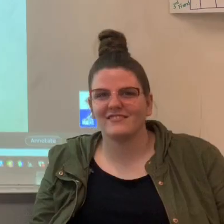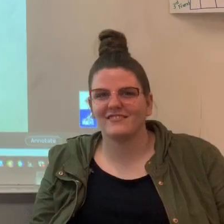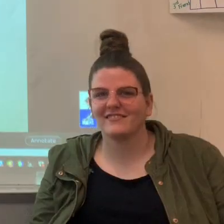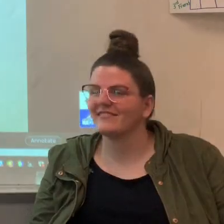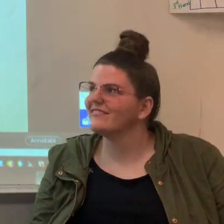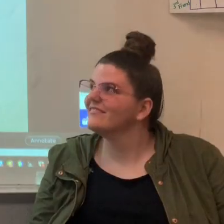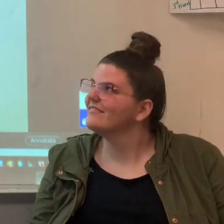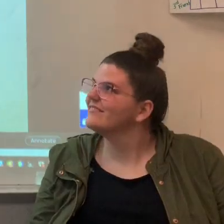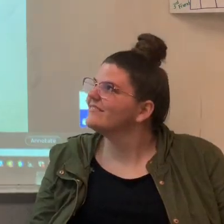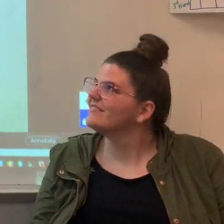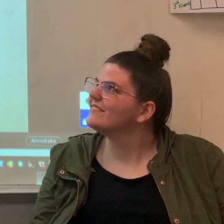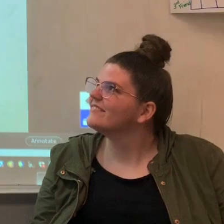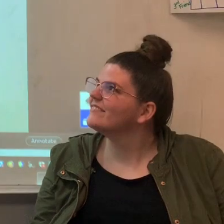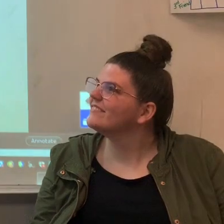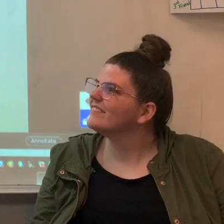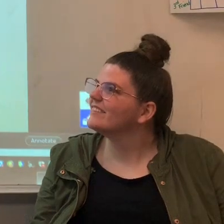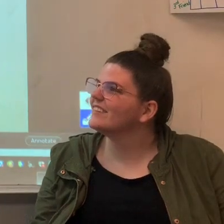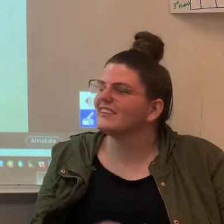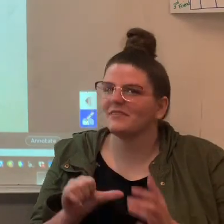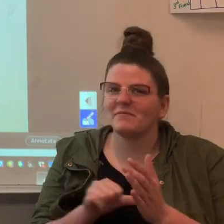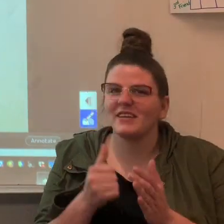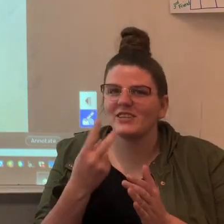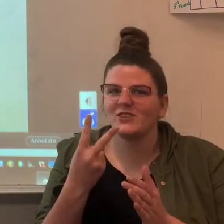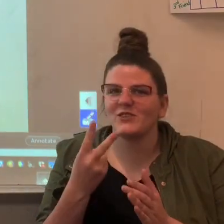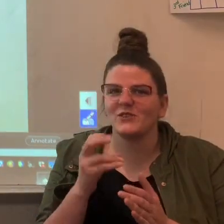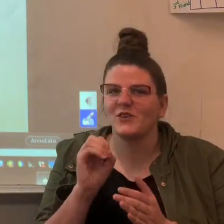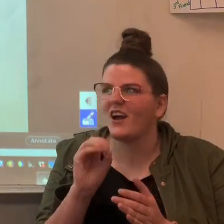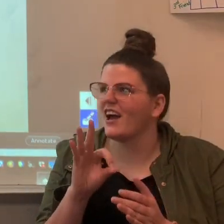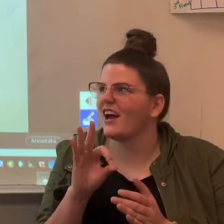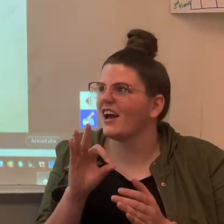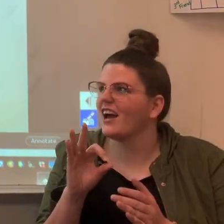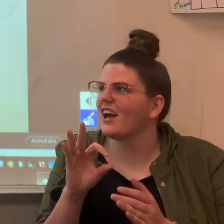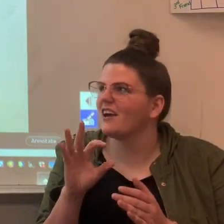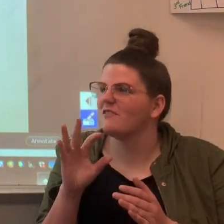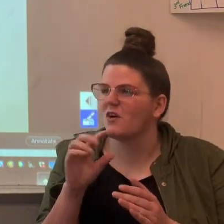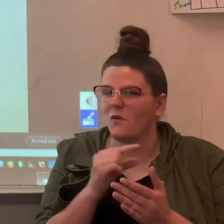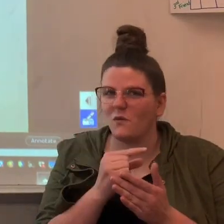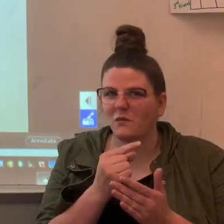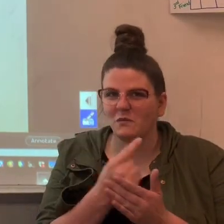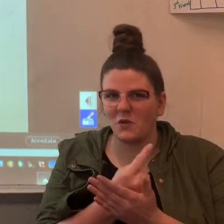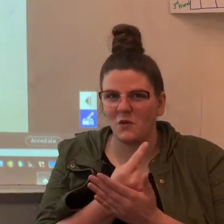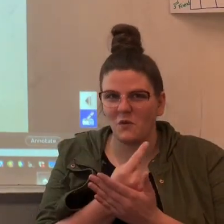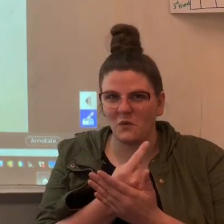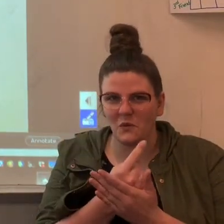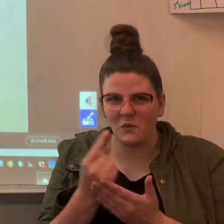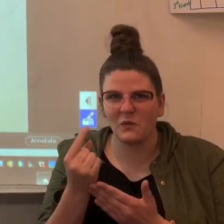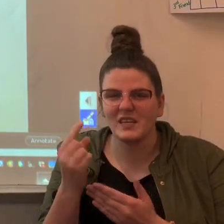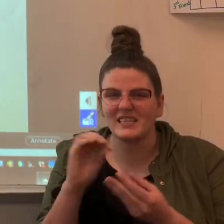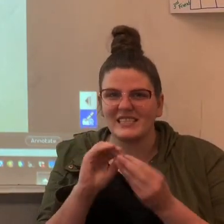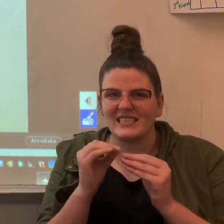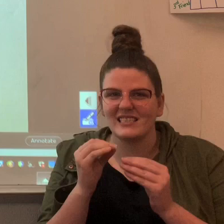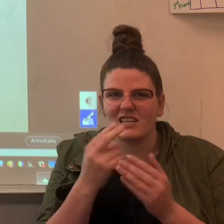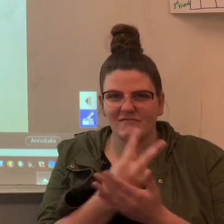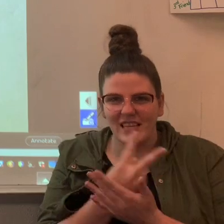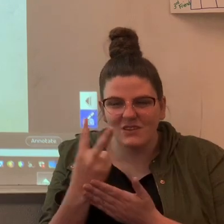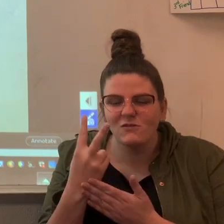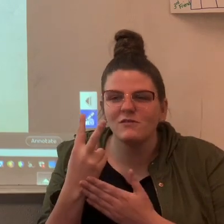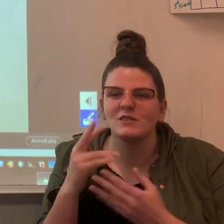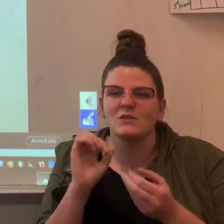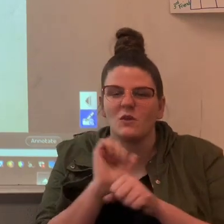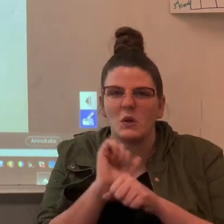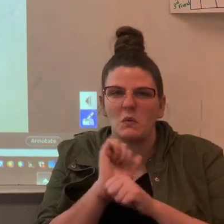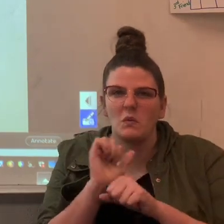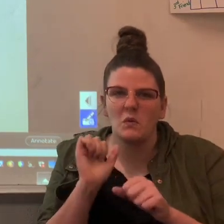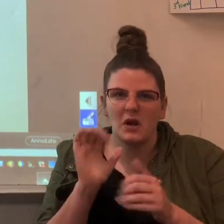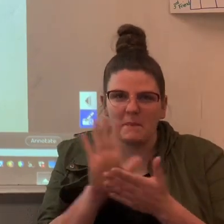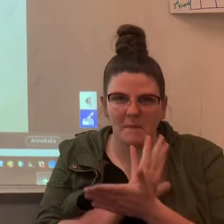All right, page 2 of week 2 of worksheet 3. What area of a rectangle is 16